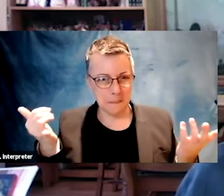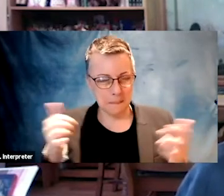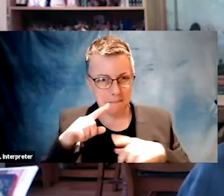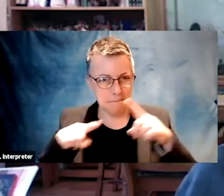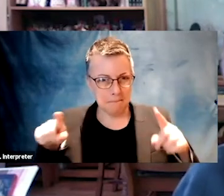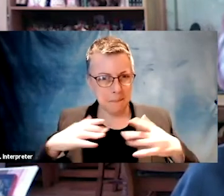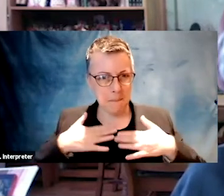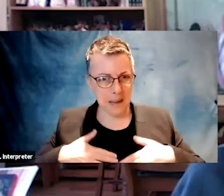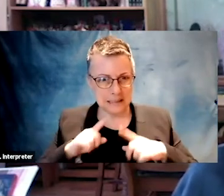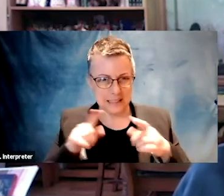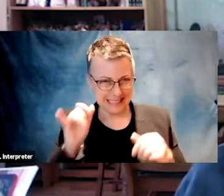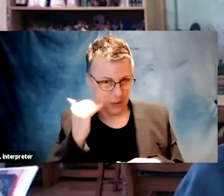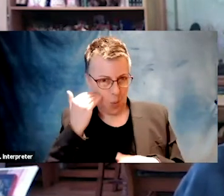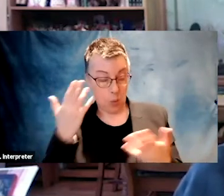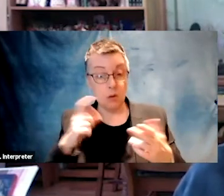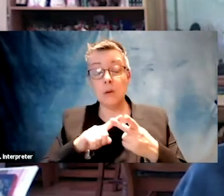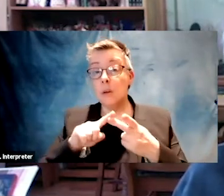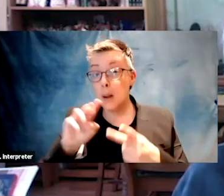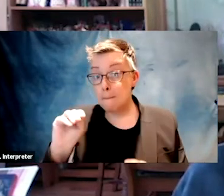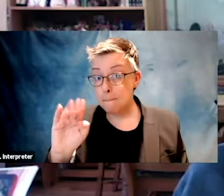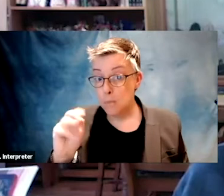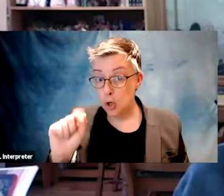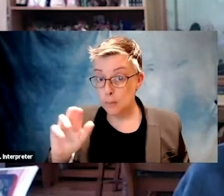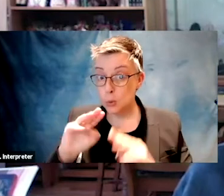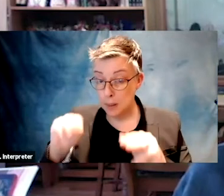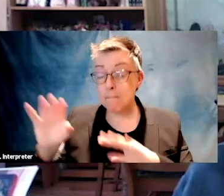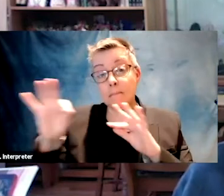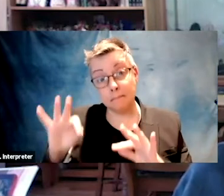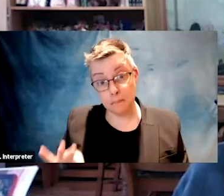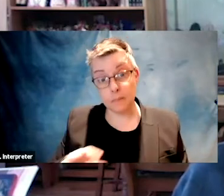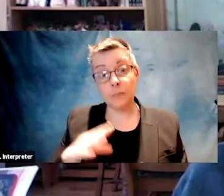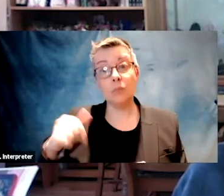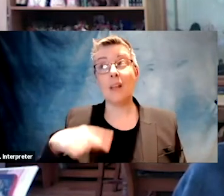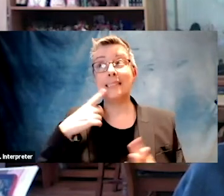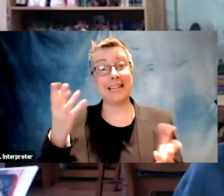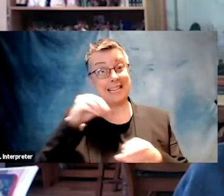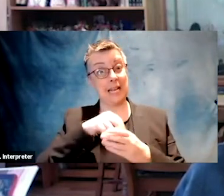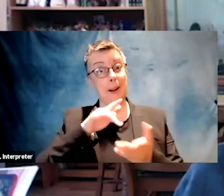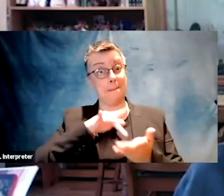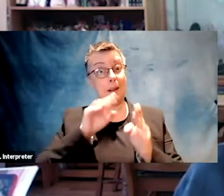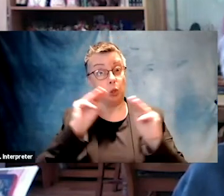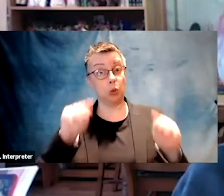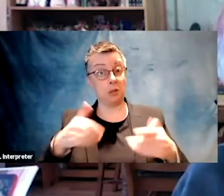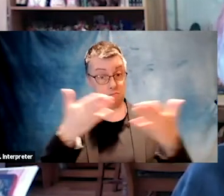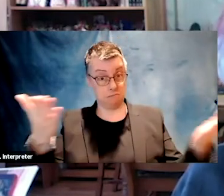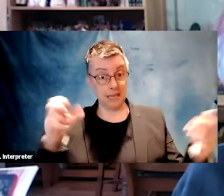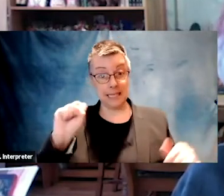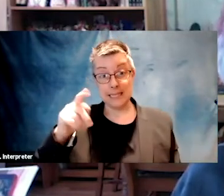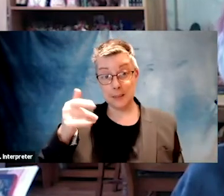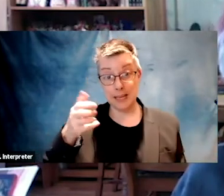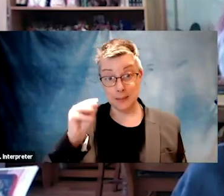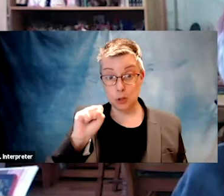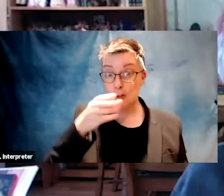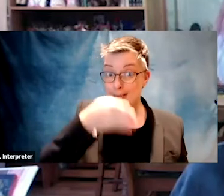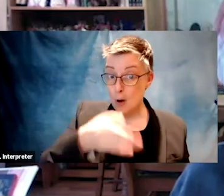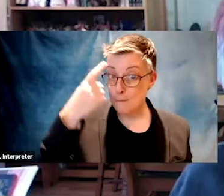I talk about the motor museum. I talk about the fact that in medical museums, specimens are there either to